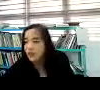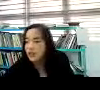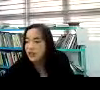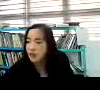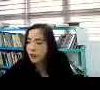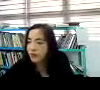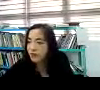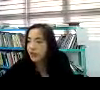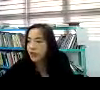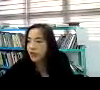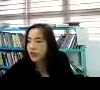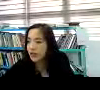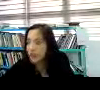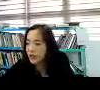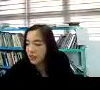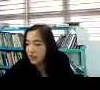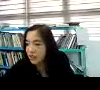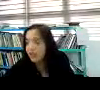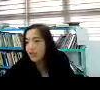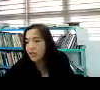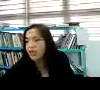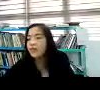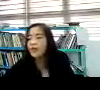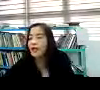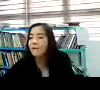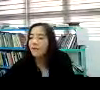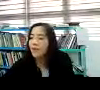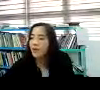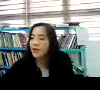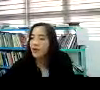expert search naman po, we can already delimit here kung ano yung mga